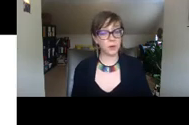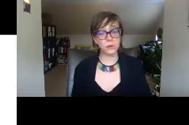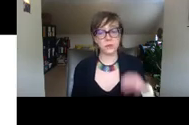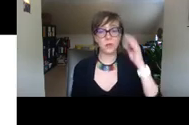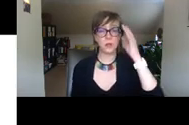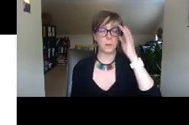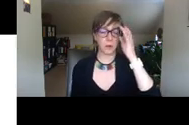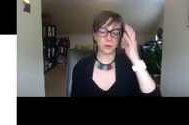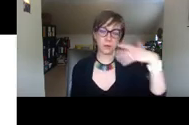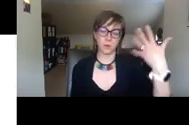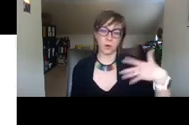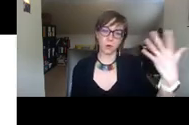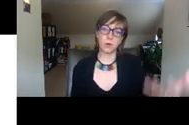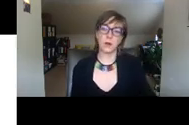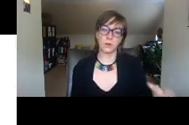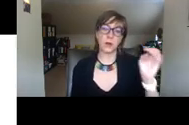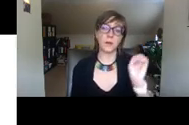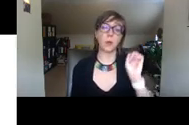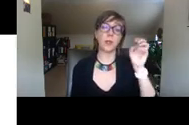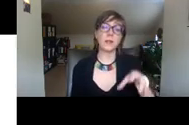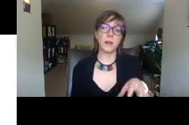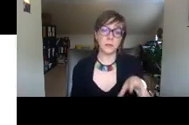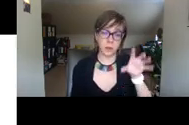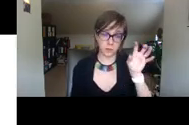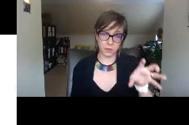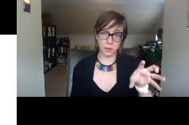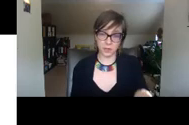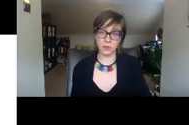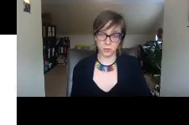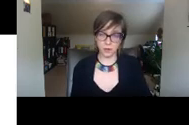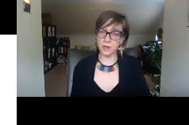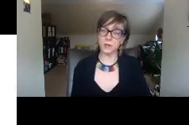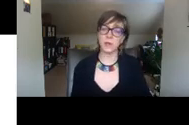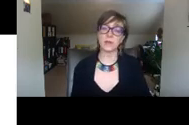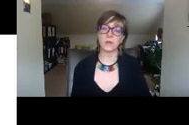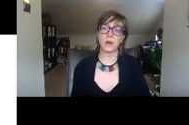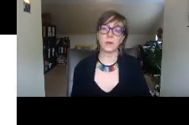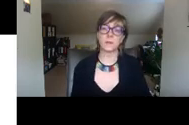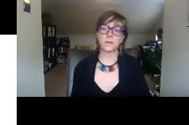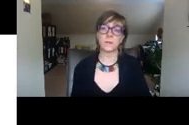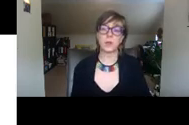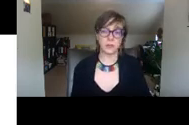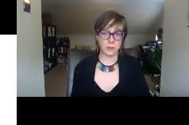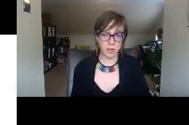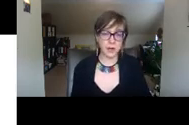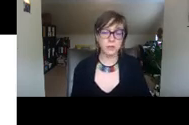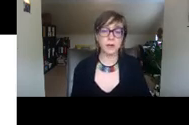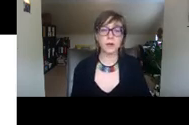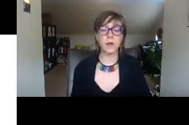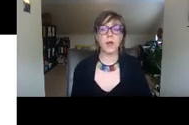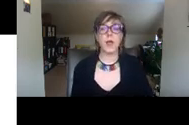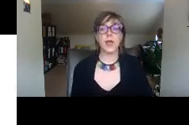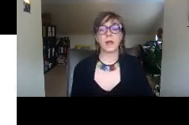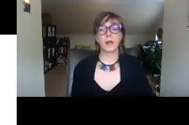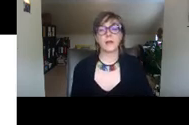blog post, but as you know, an article kind of talking more in depth about this particular survey. So that's, you'll see that out